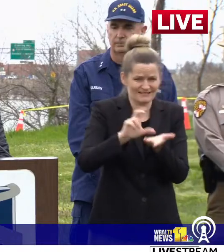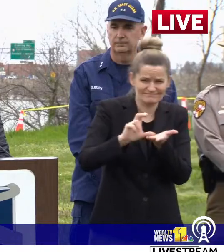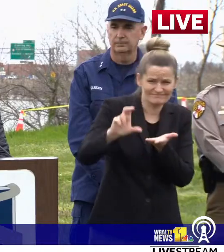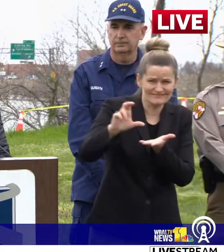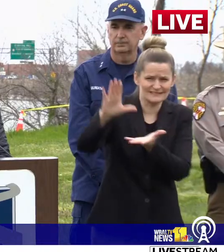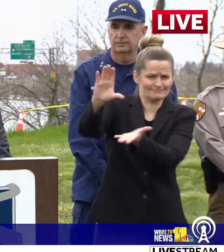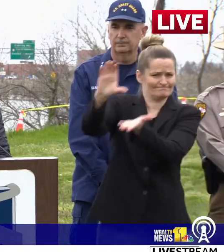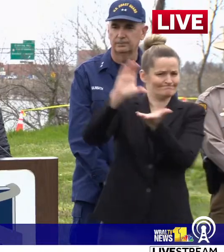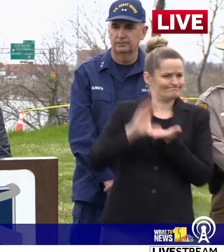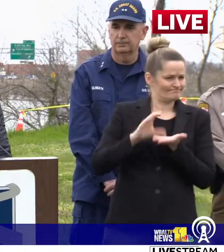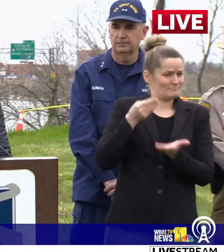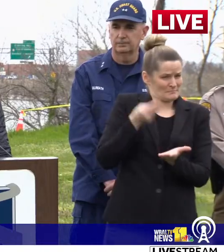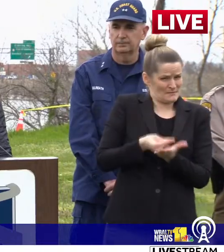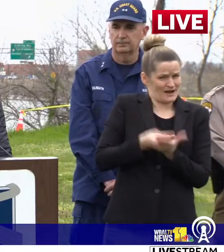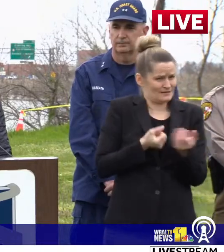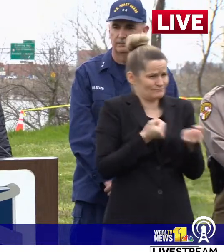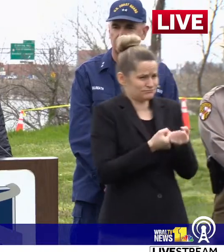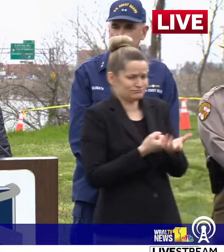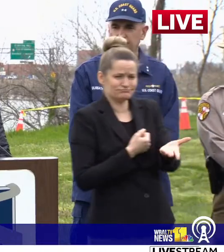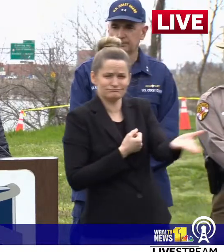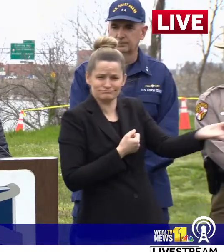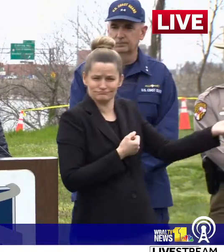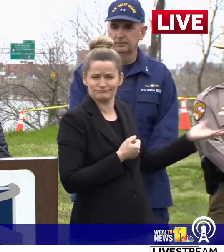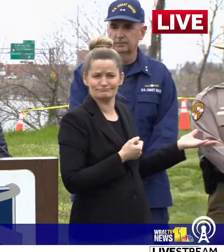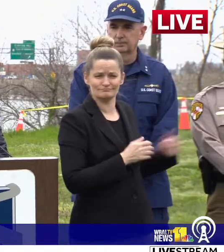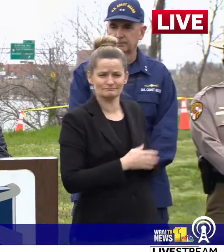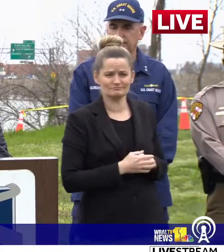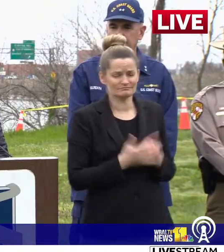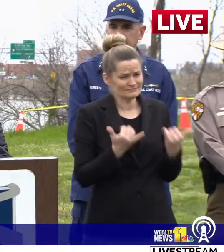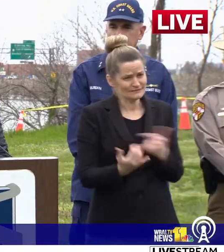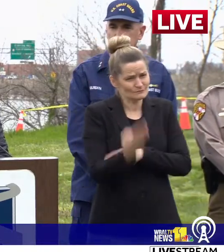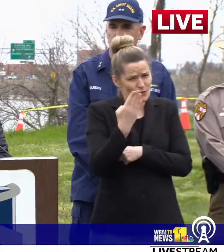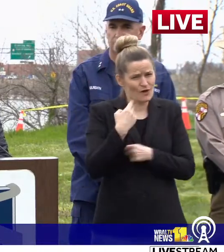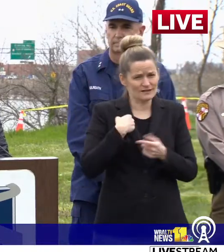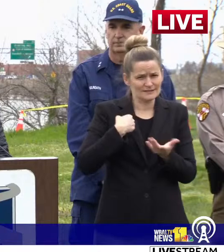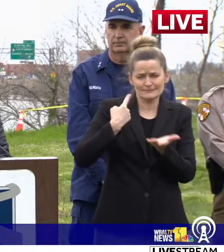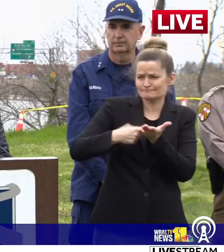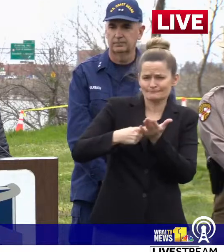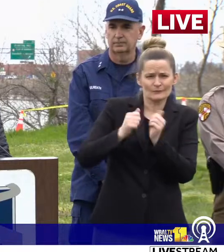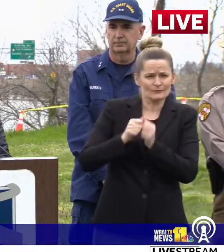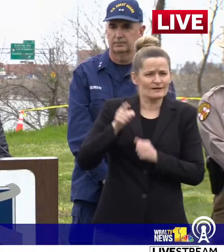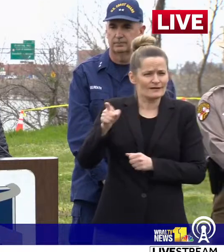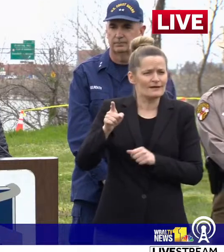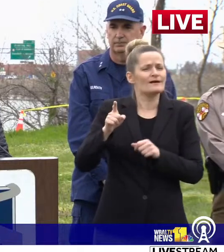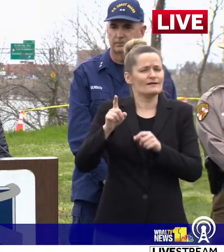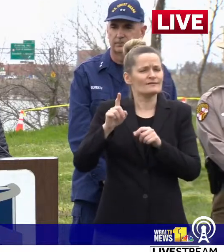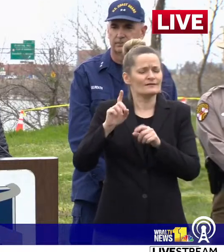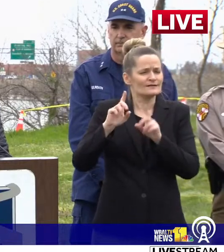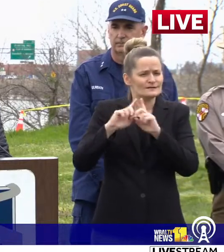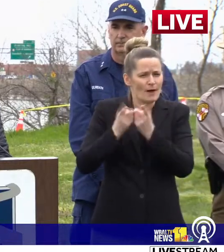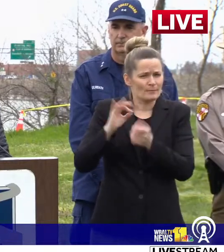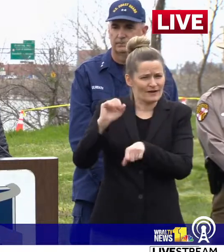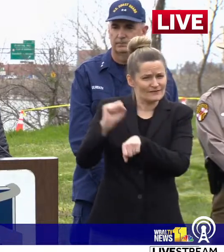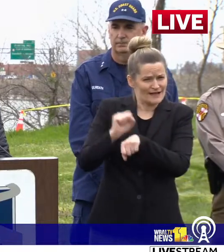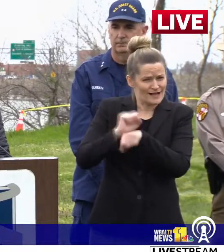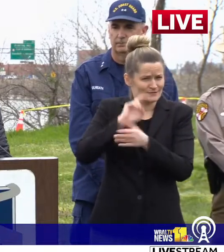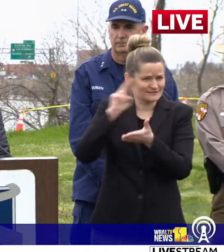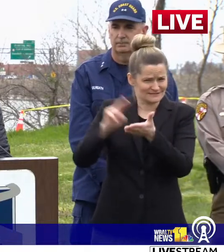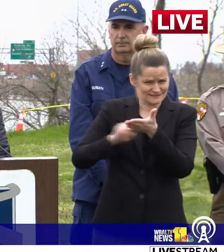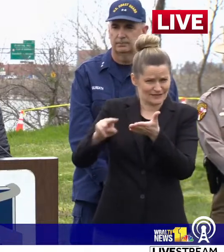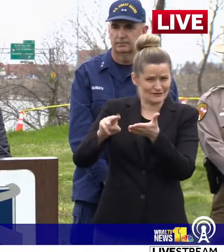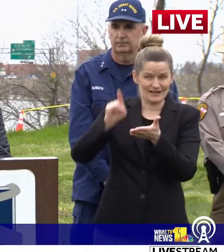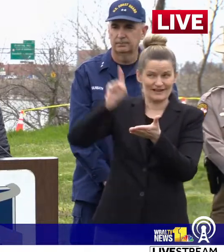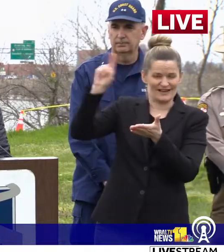Secretary Julie Sue. She is also, as you know, working with the Maryland team to do everything possible at the federal level